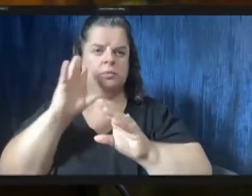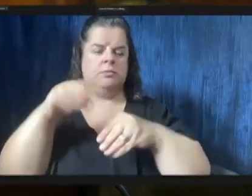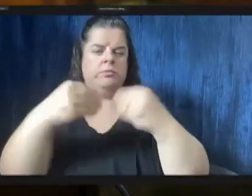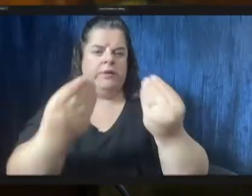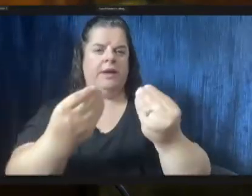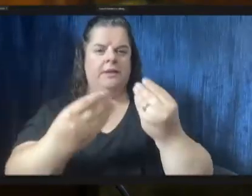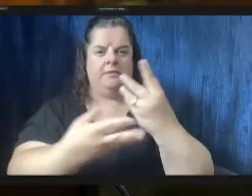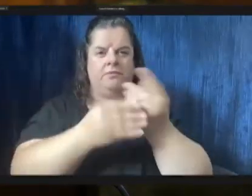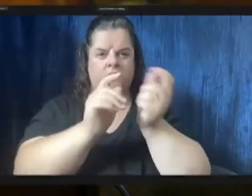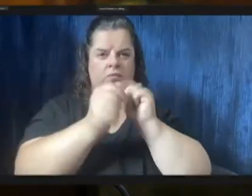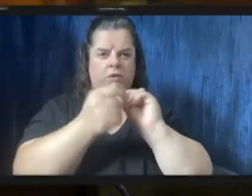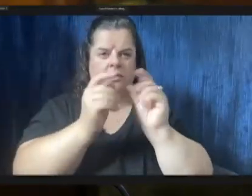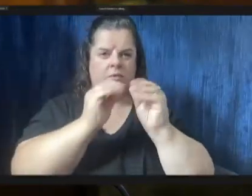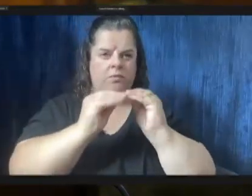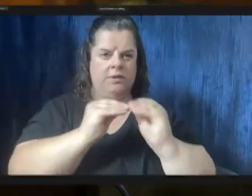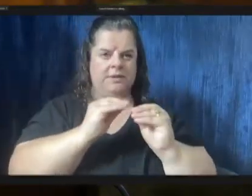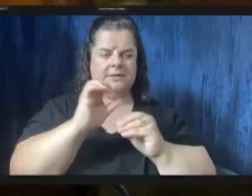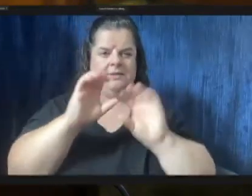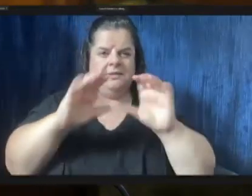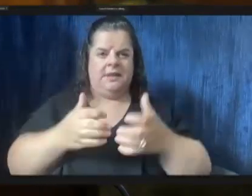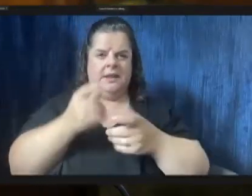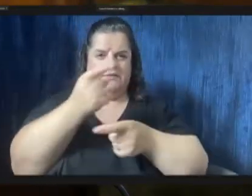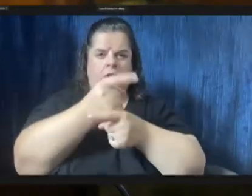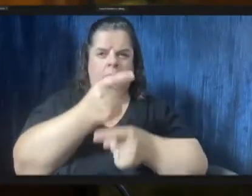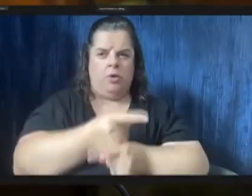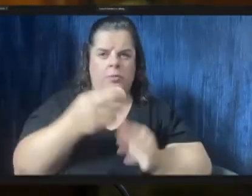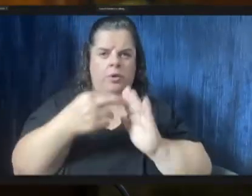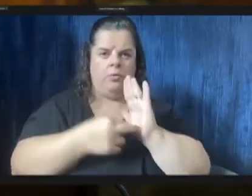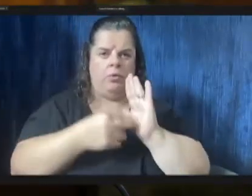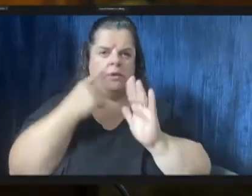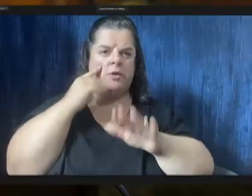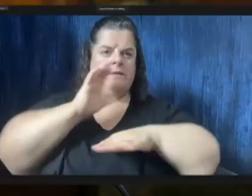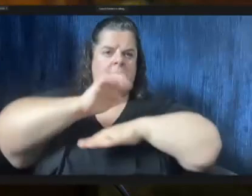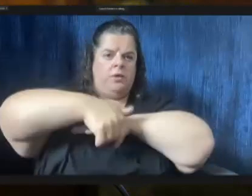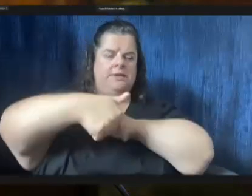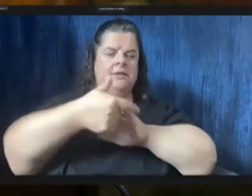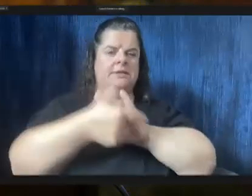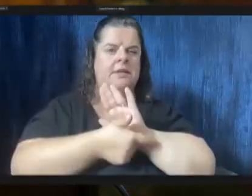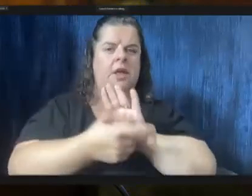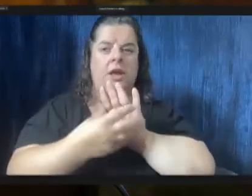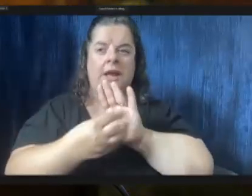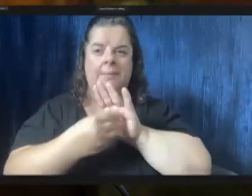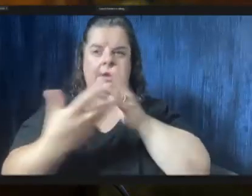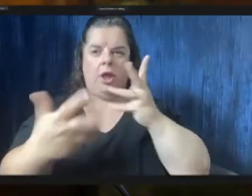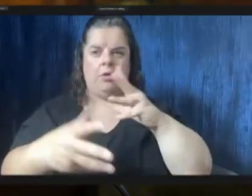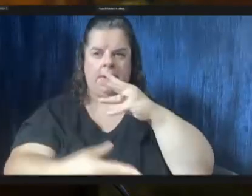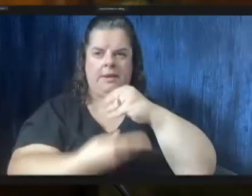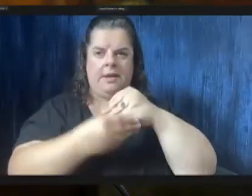set of appropriate regulations in order to enforce the law, a copy of which is attached.